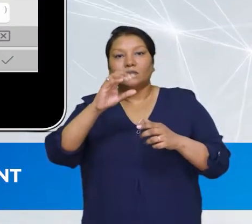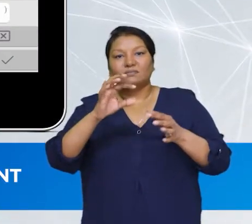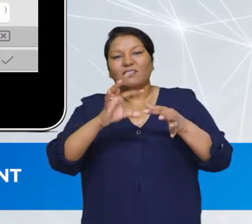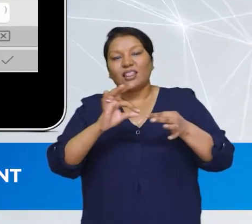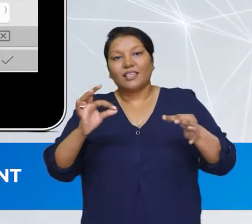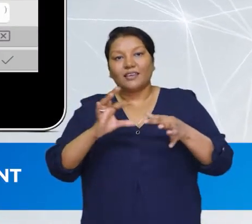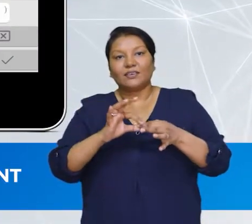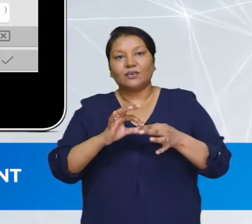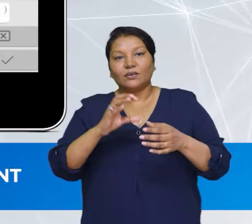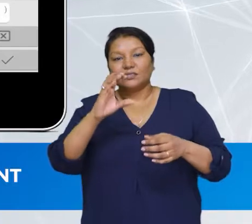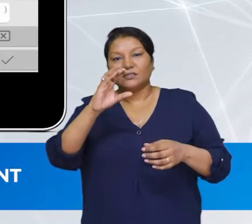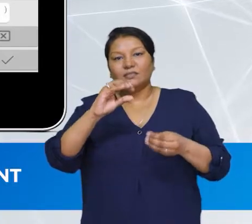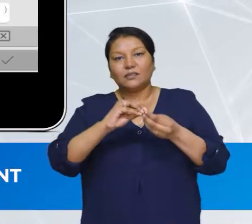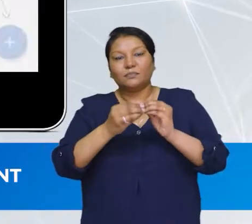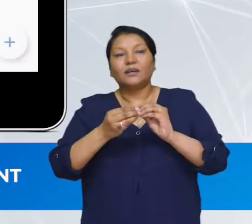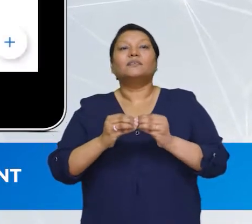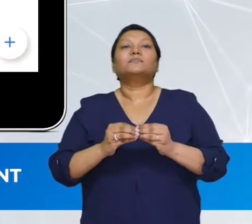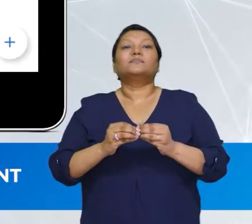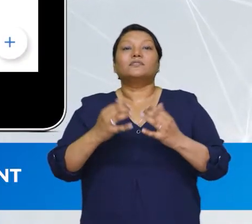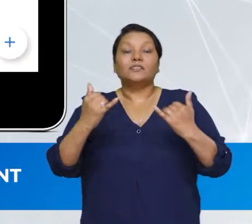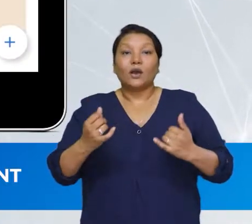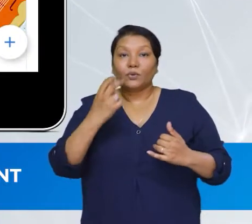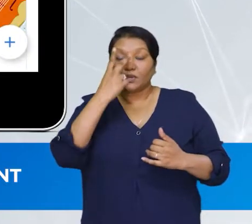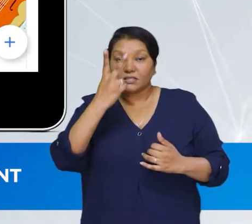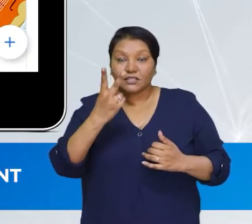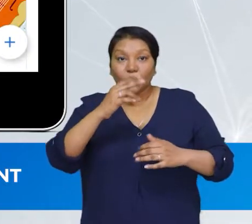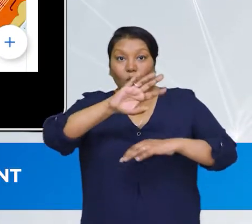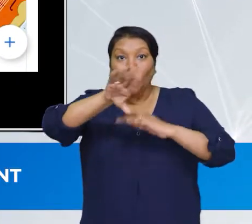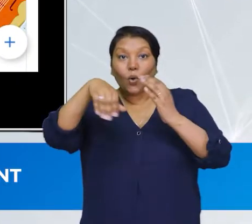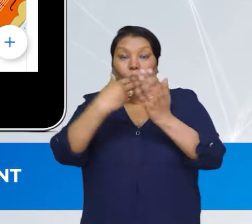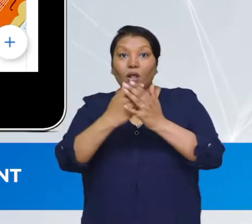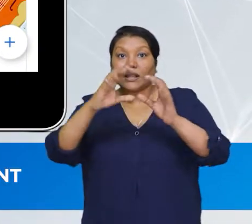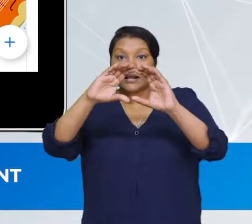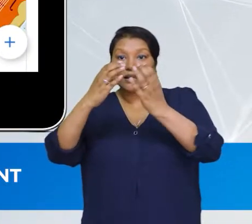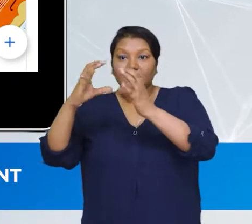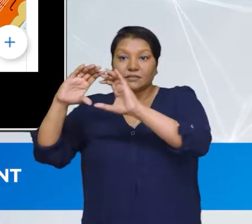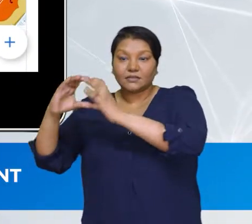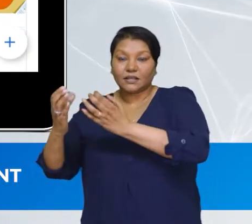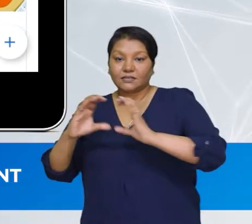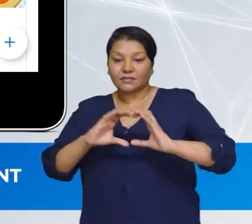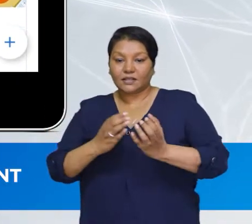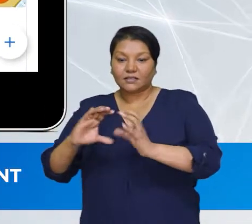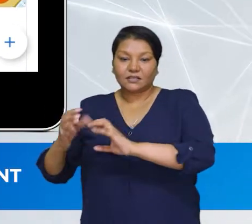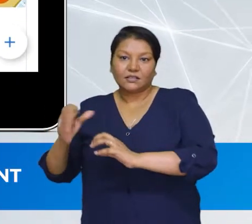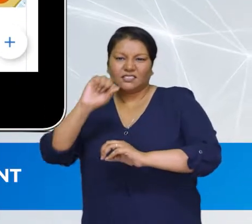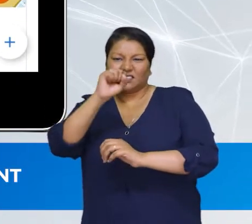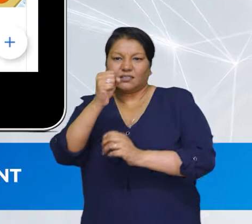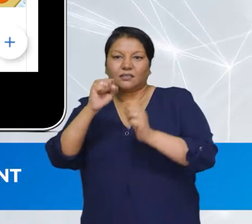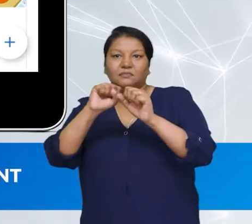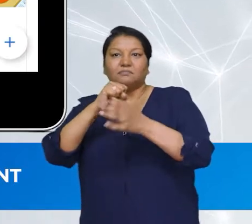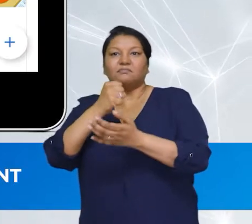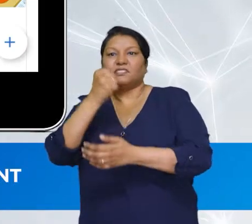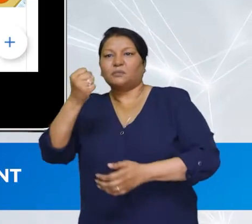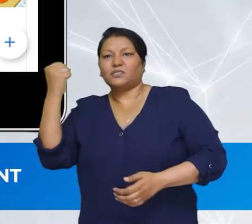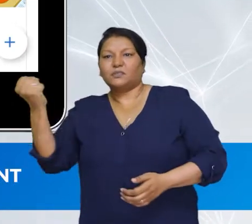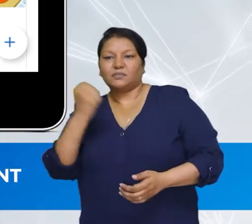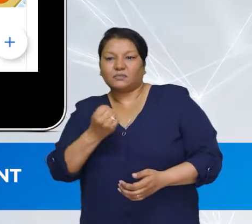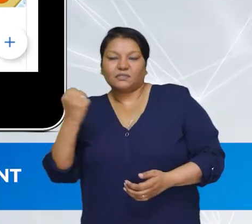by your school. You will now see all your classrooms listed on the Google Classroom